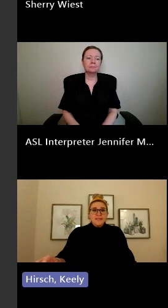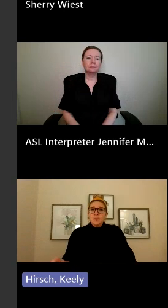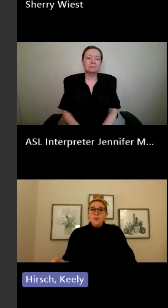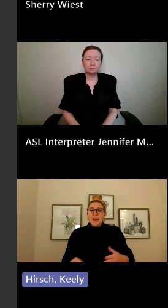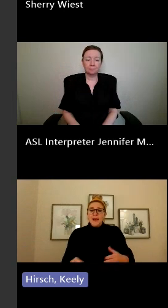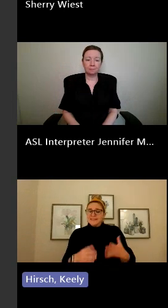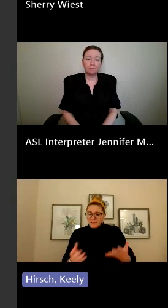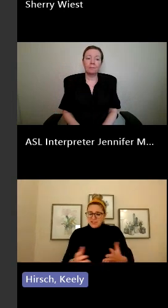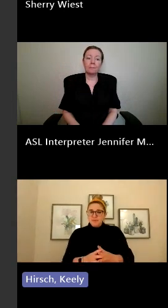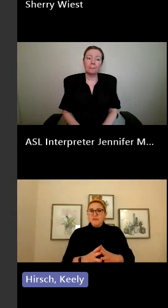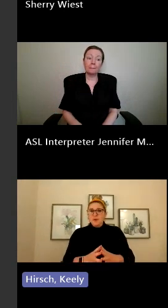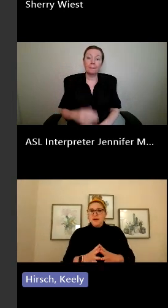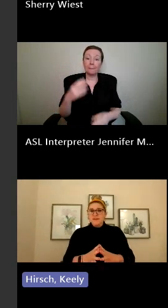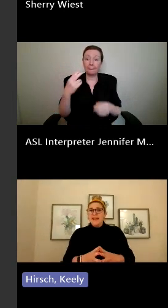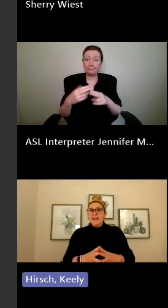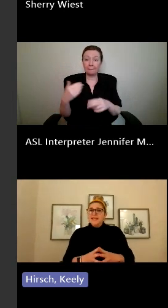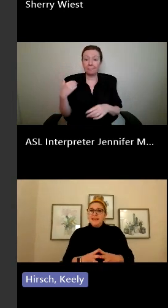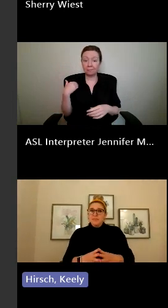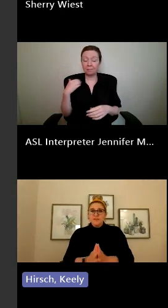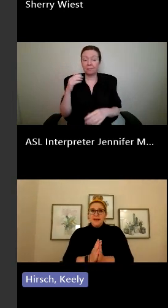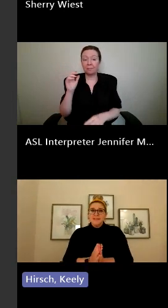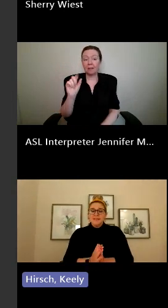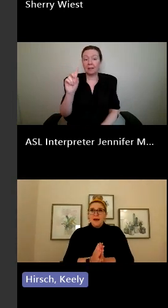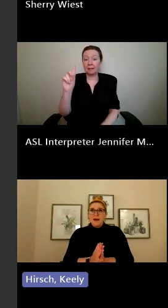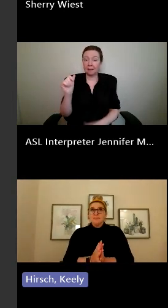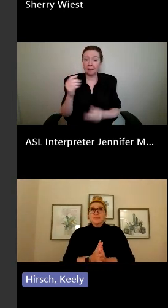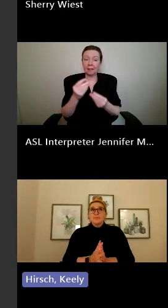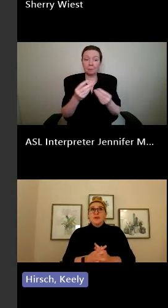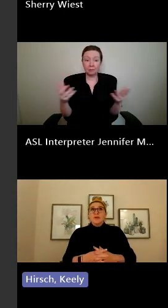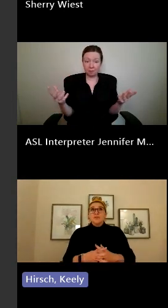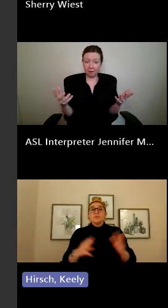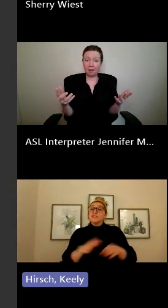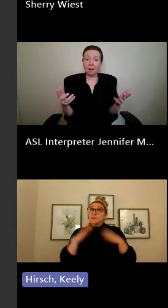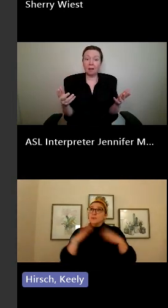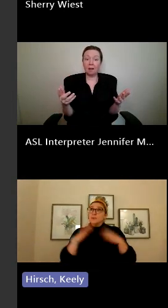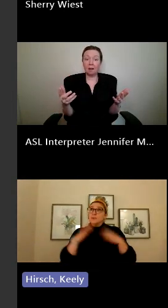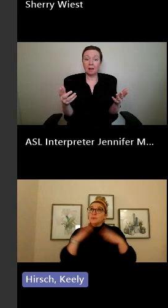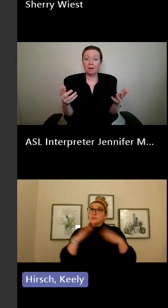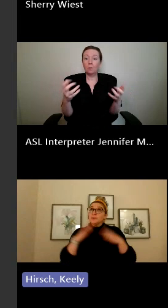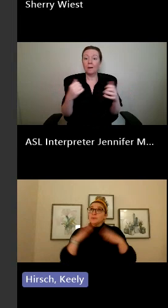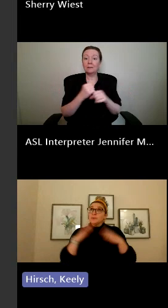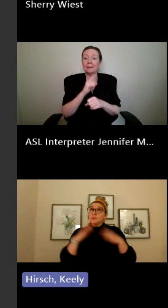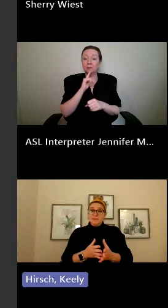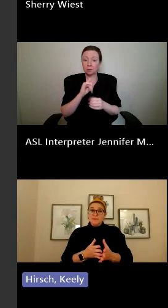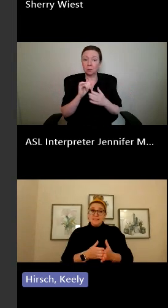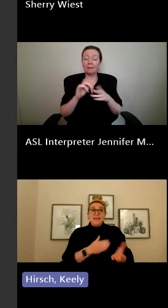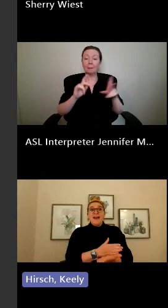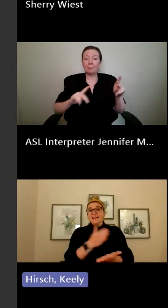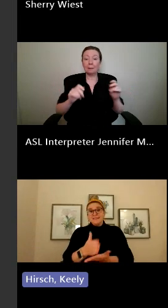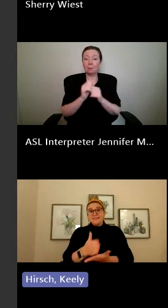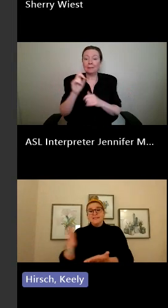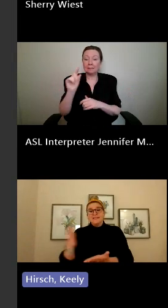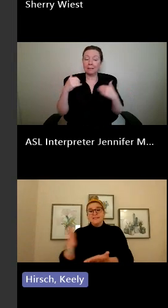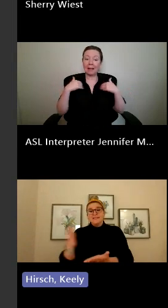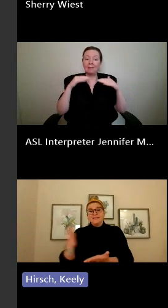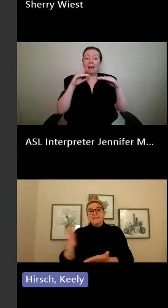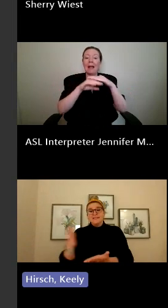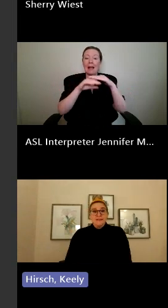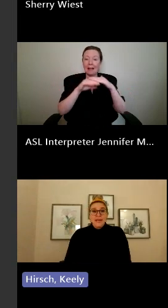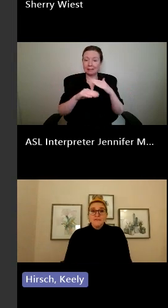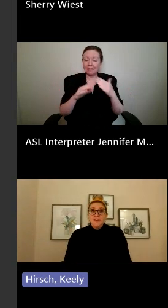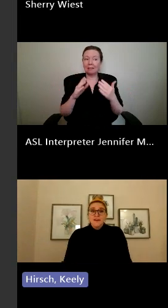And so, as I mentioned before, the ADA provides just wants to ensure that people with disabilities have access to aspects